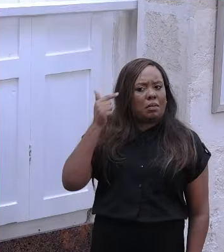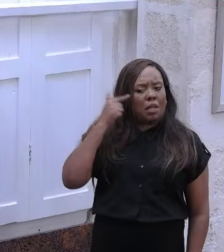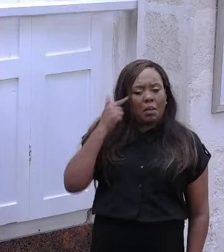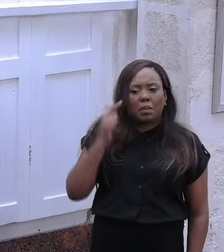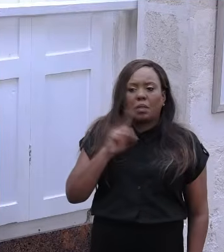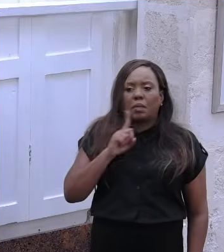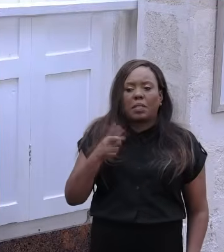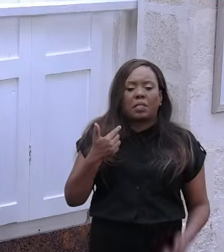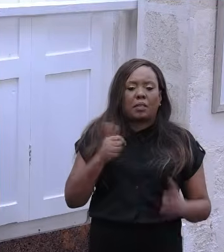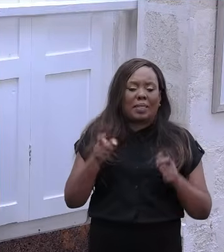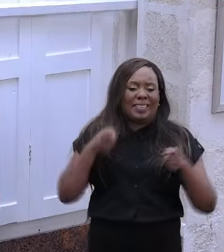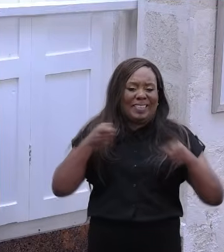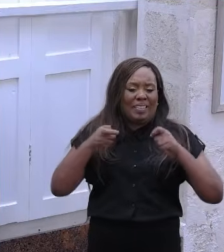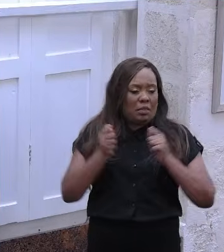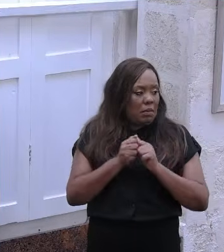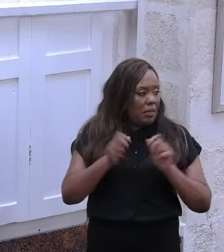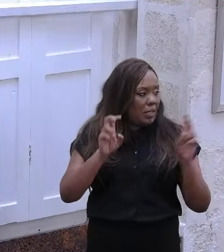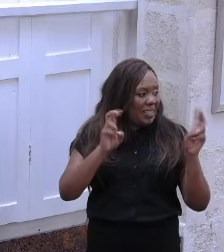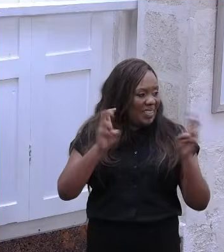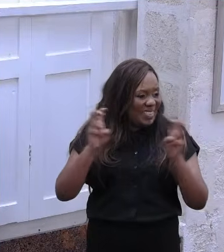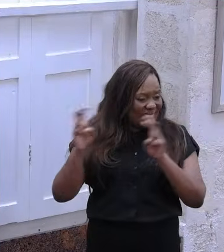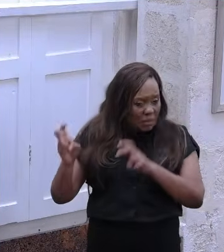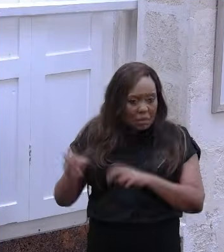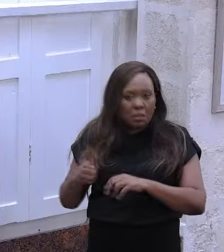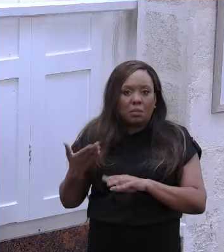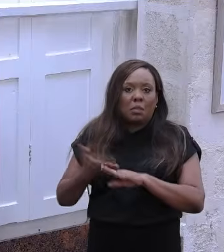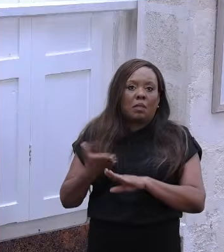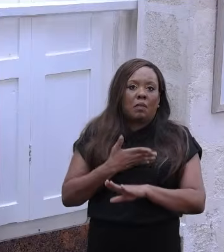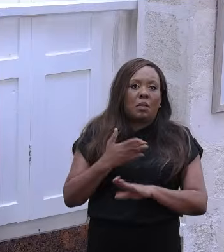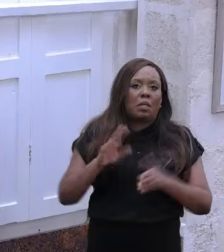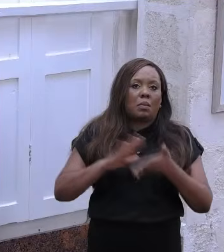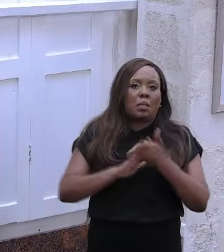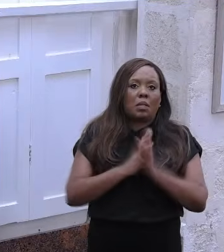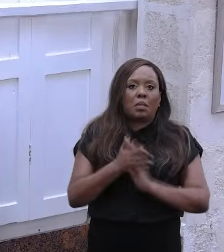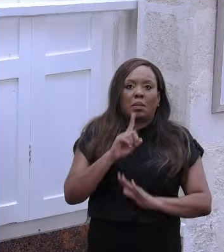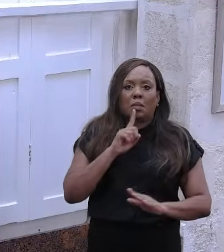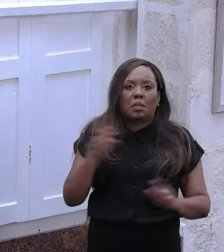addressing these issues even before they become real issues.